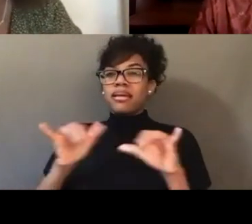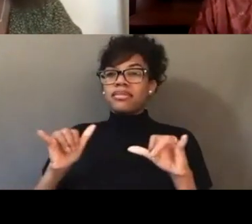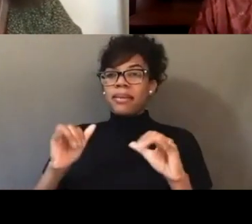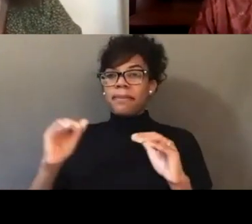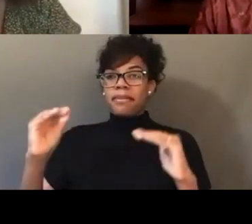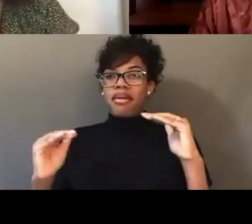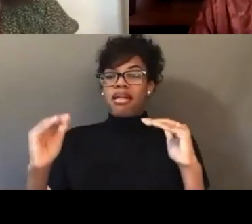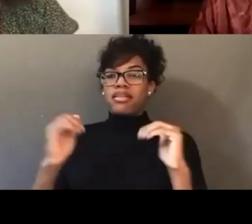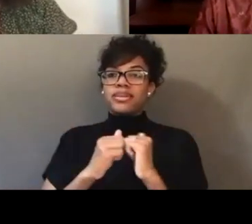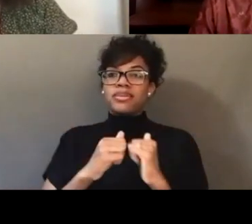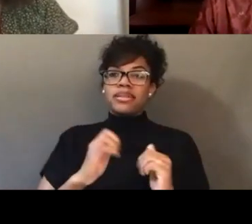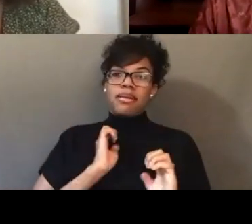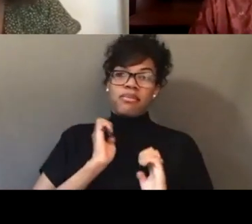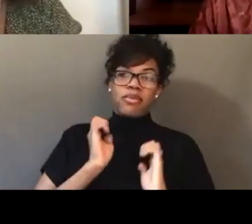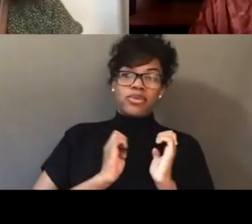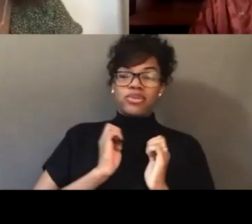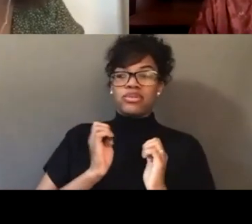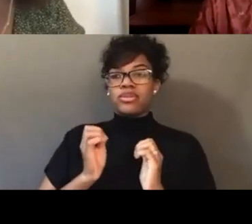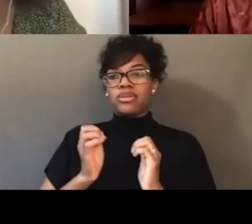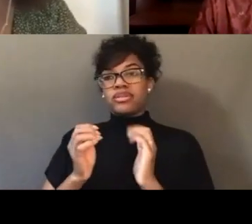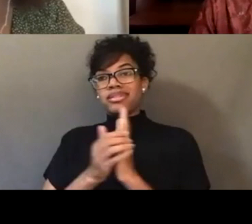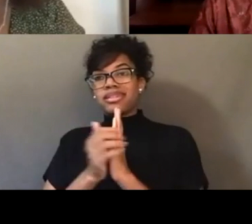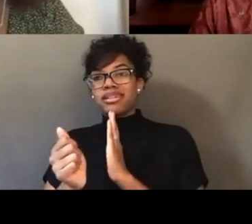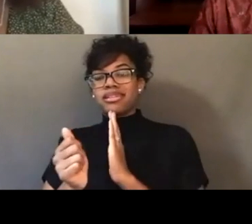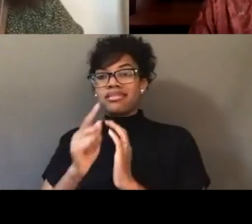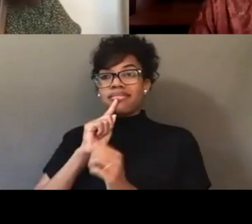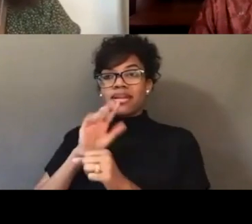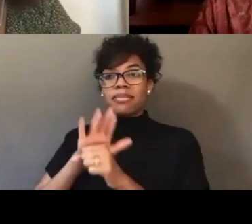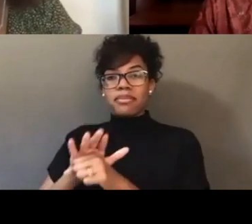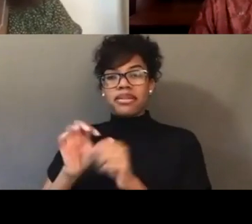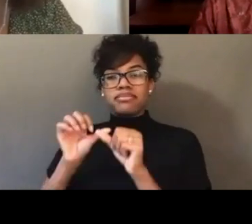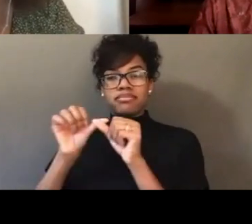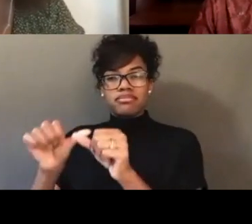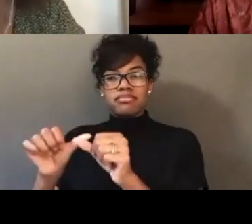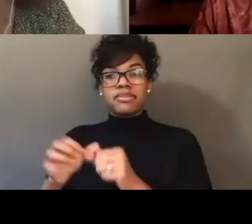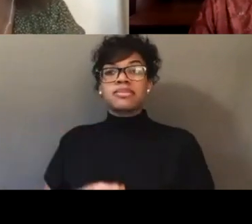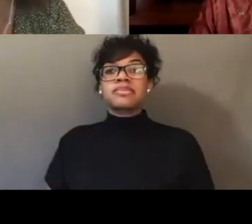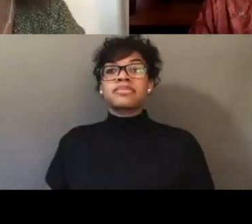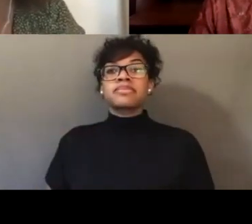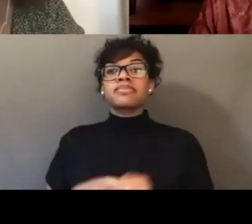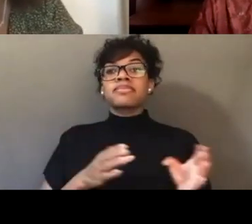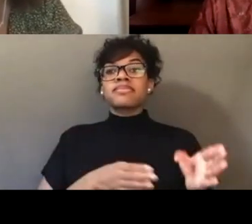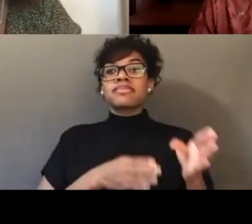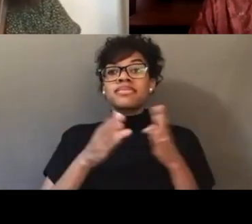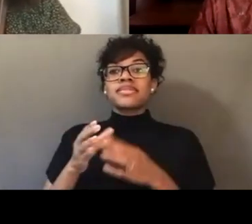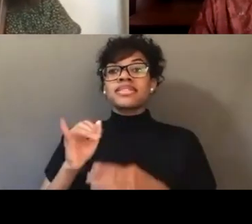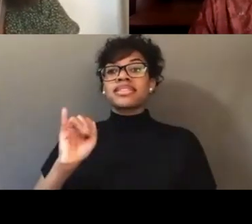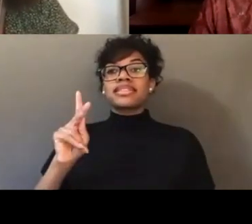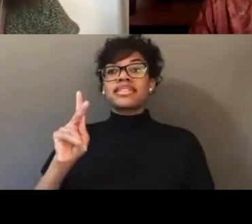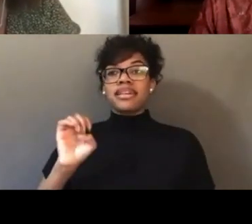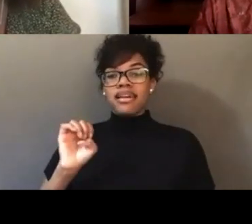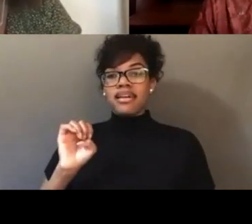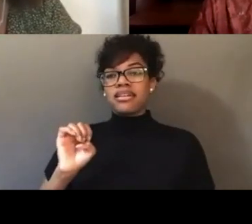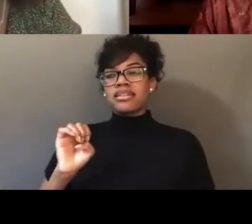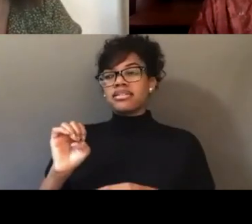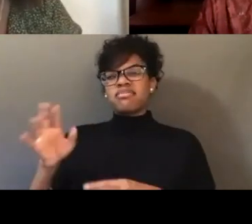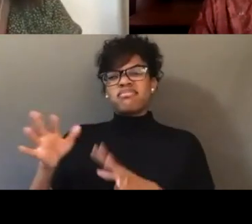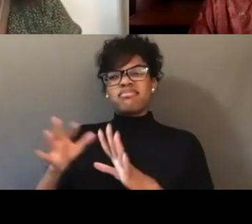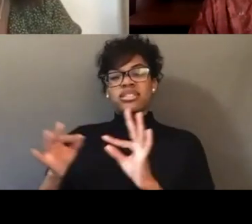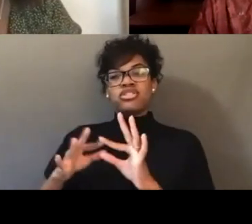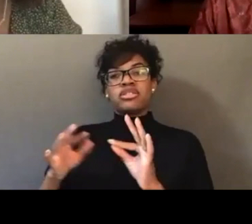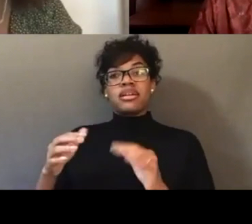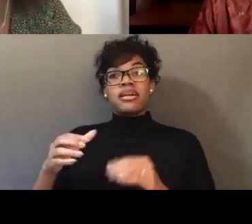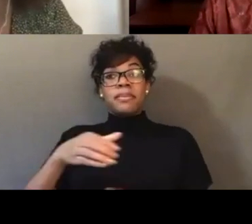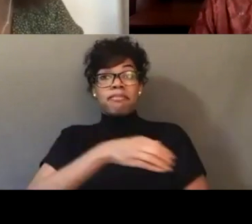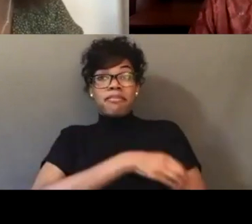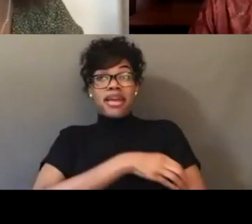and ongoing commitment. EK reminded me that we have to analyze power, both historically and